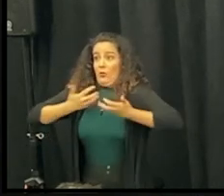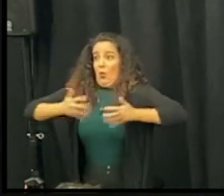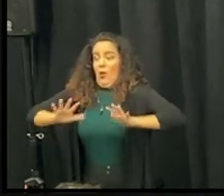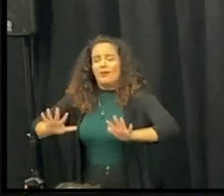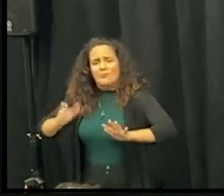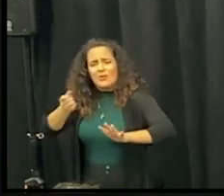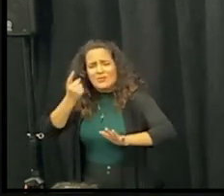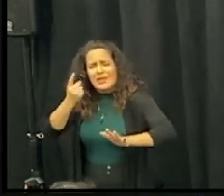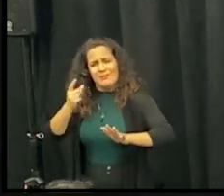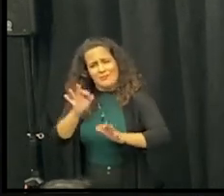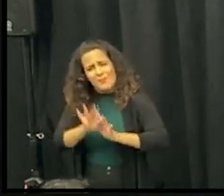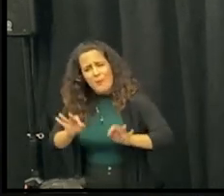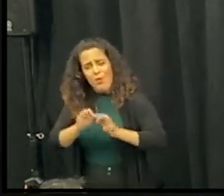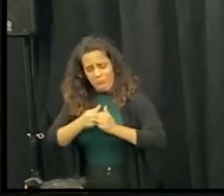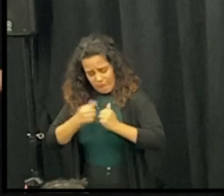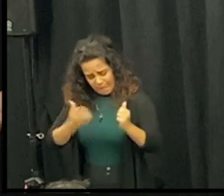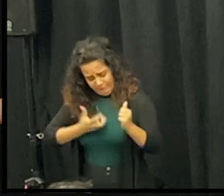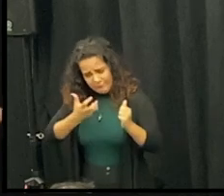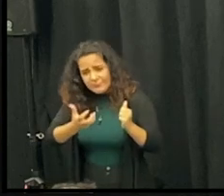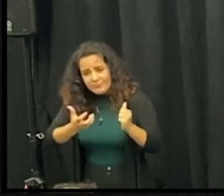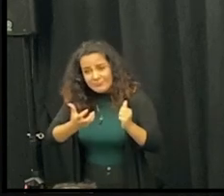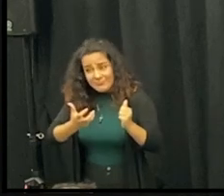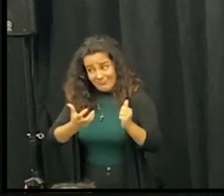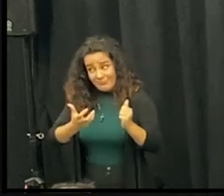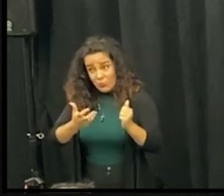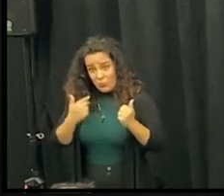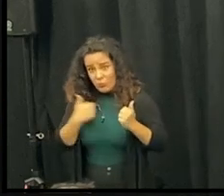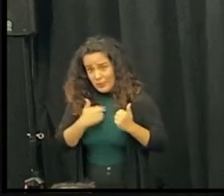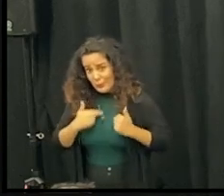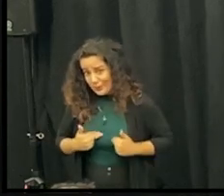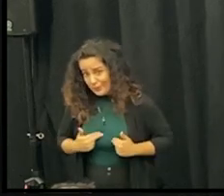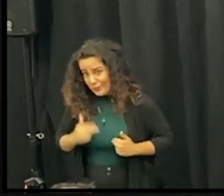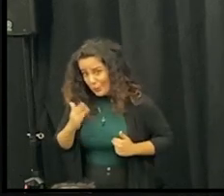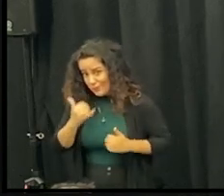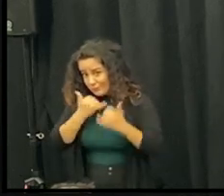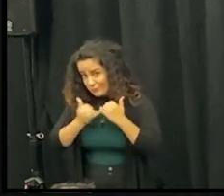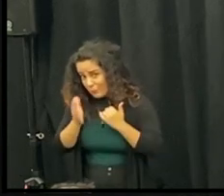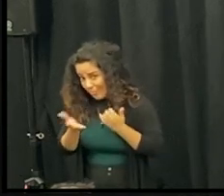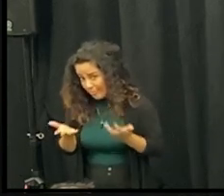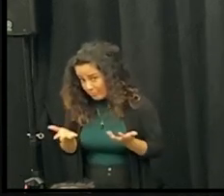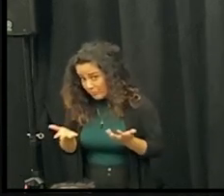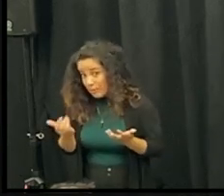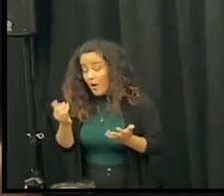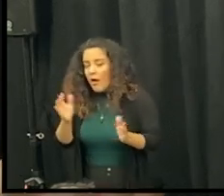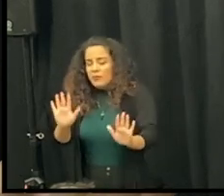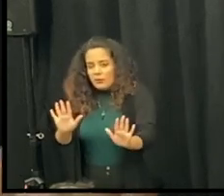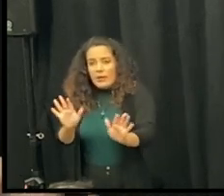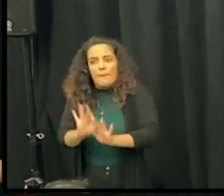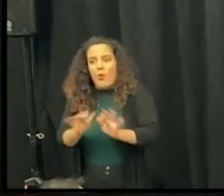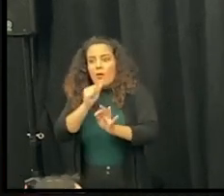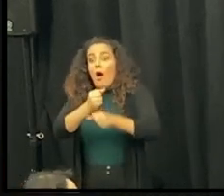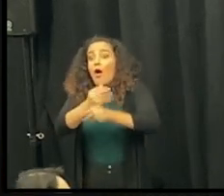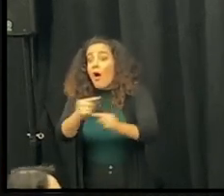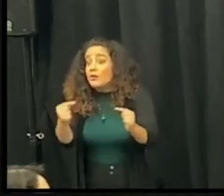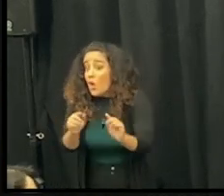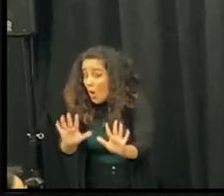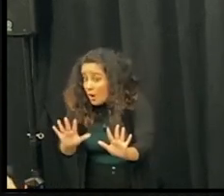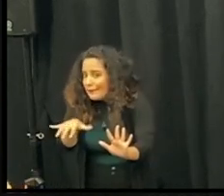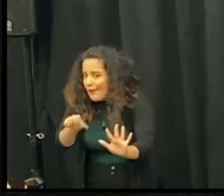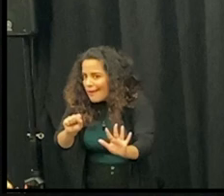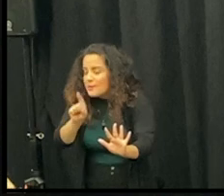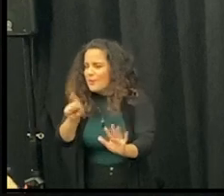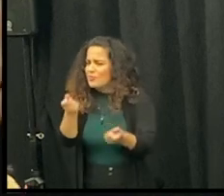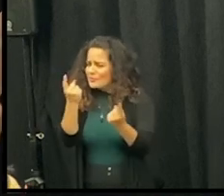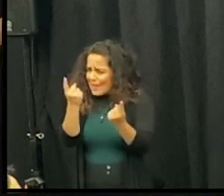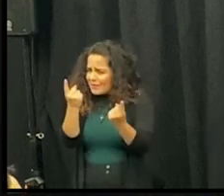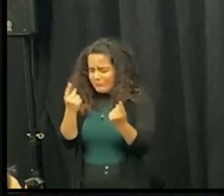in just making mistakes because we're human. We're always gonna make mistakes as long as you're not causing outright harm. I think there is room to be